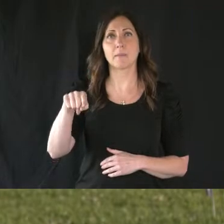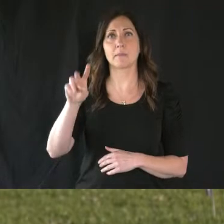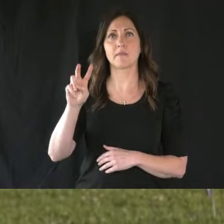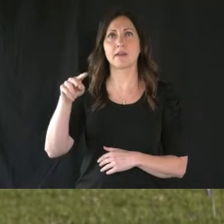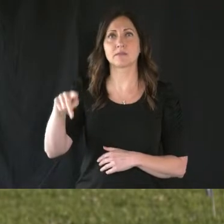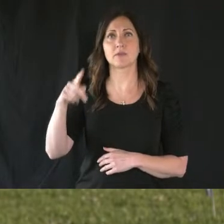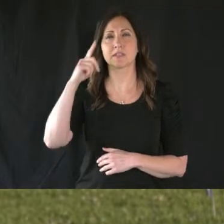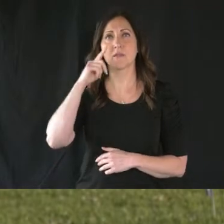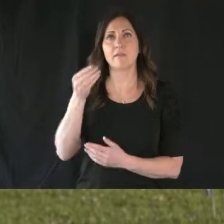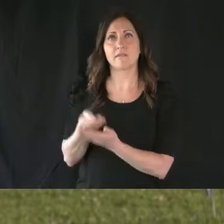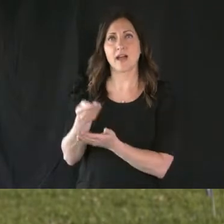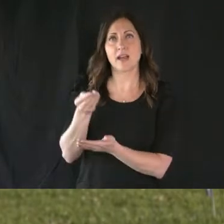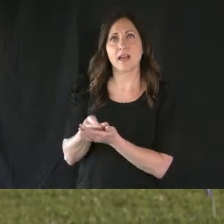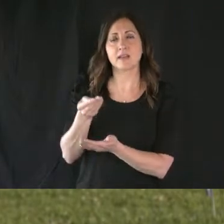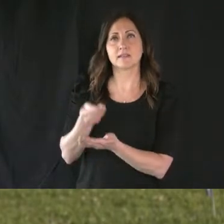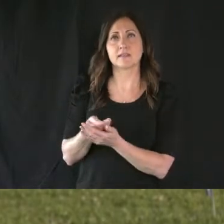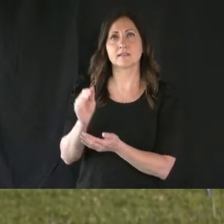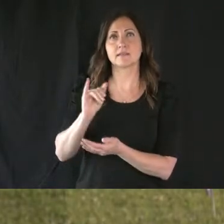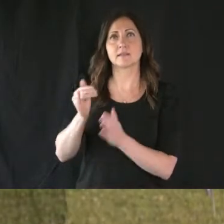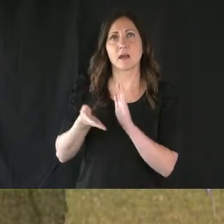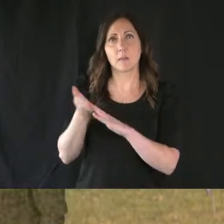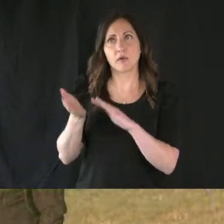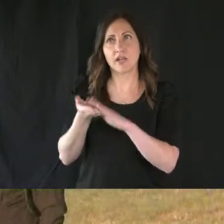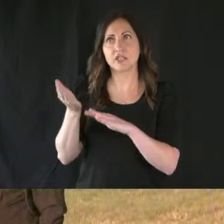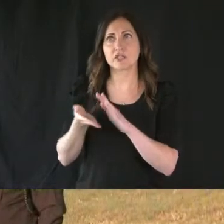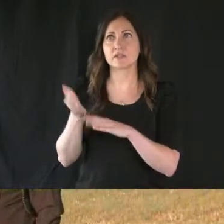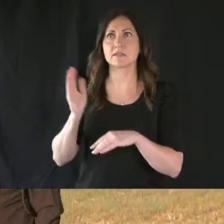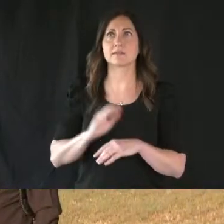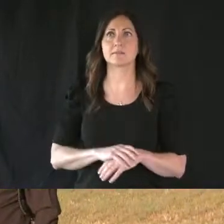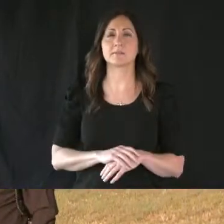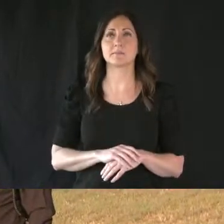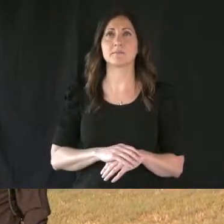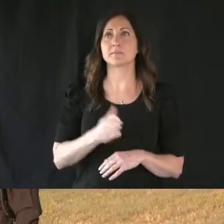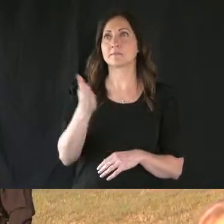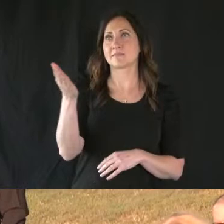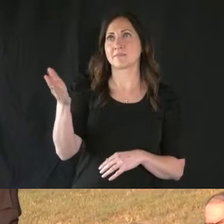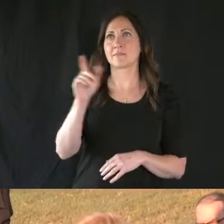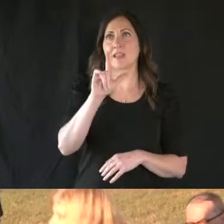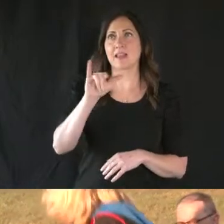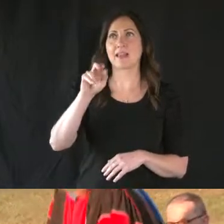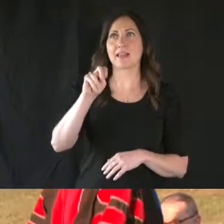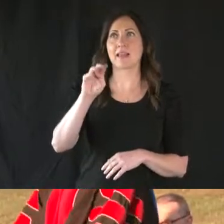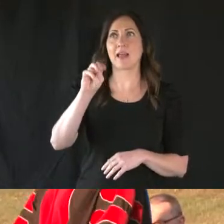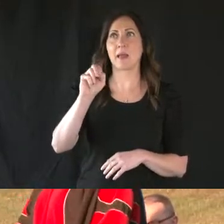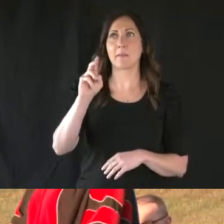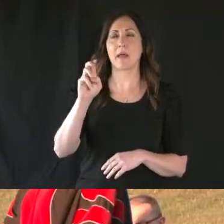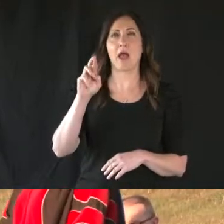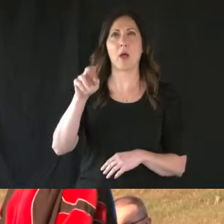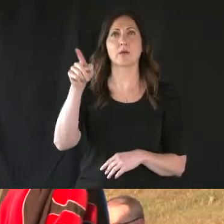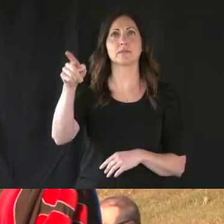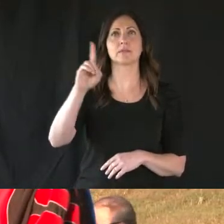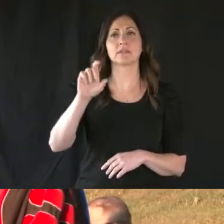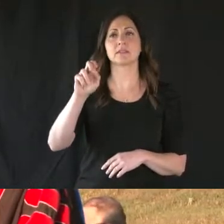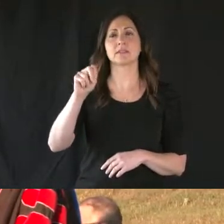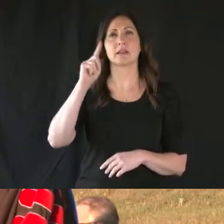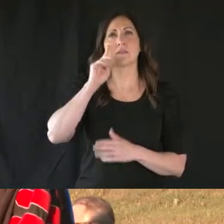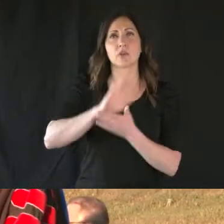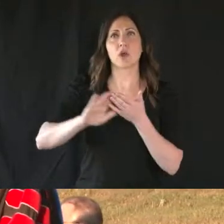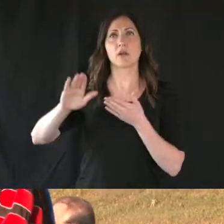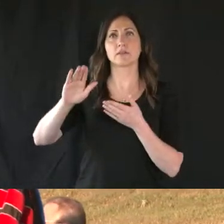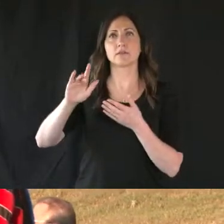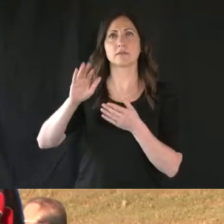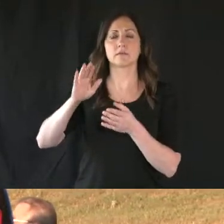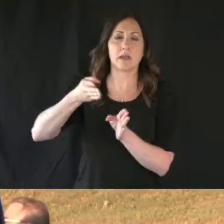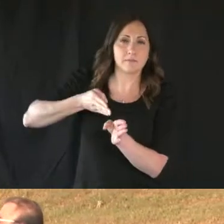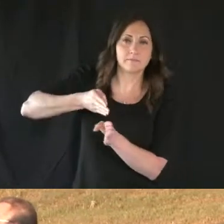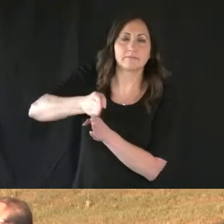President of Finance and Operations. Dr. Lynn Maurer, Dean of the College of Arts and